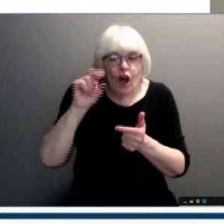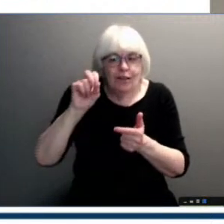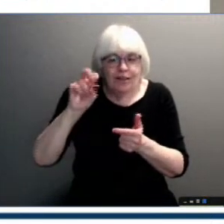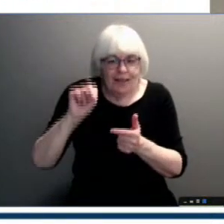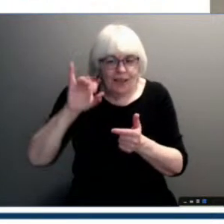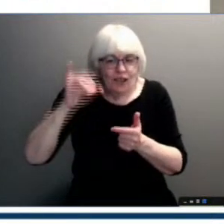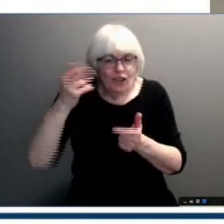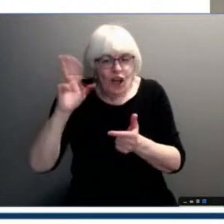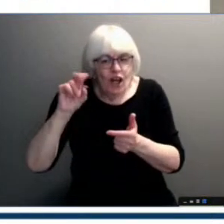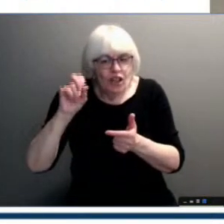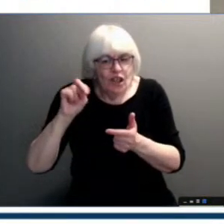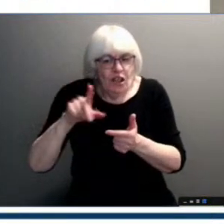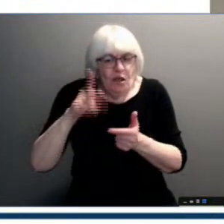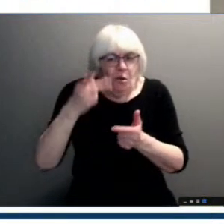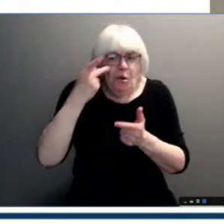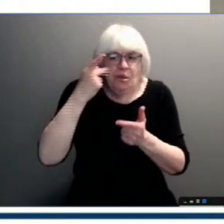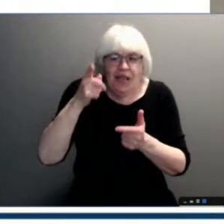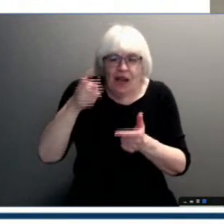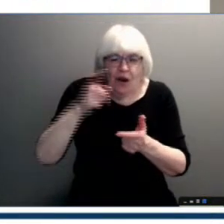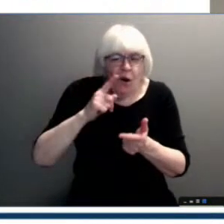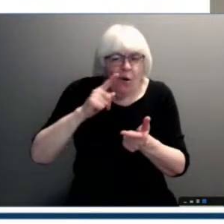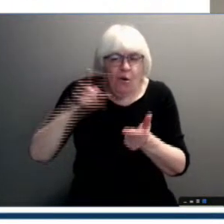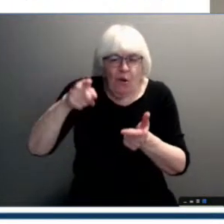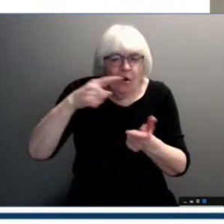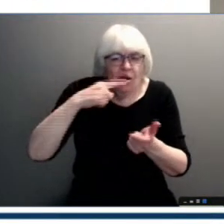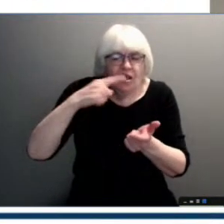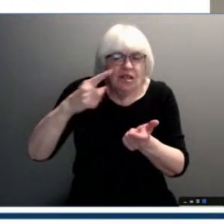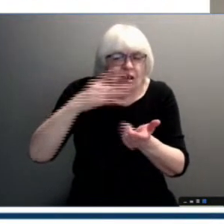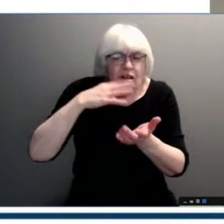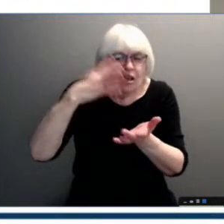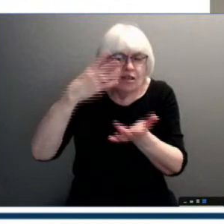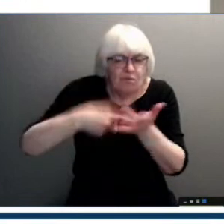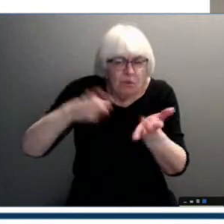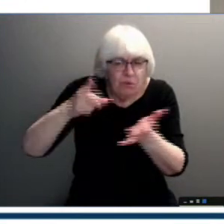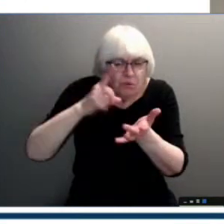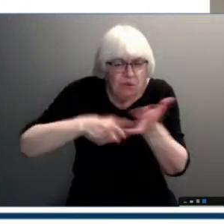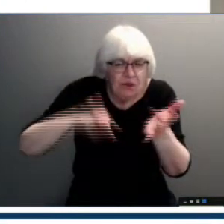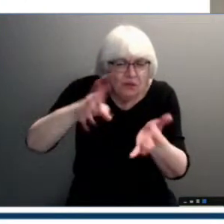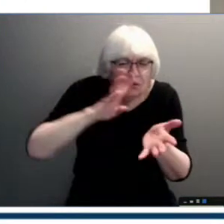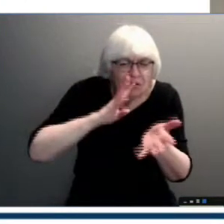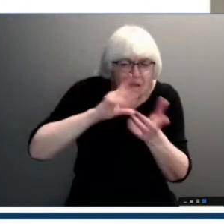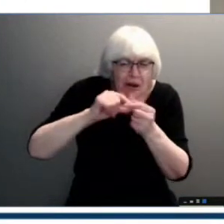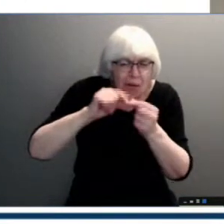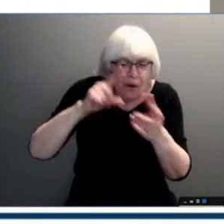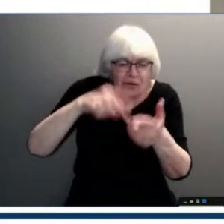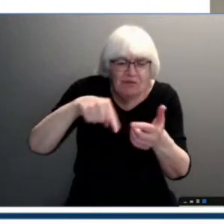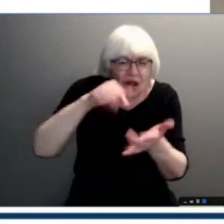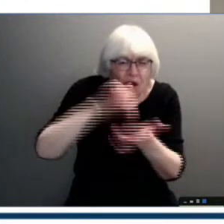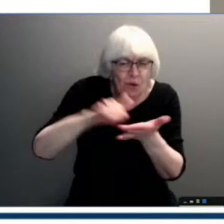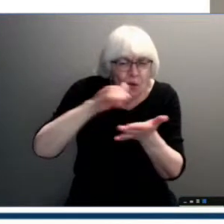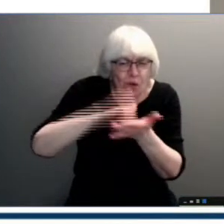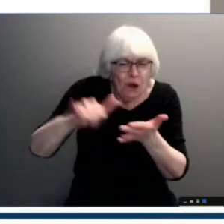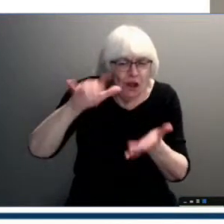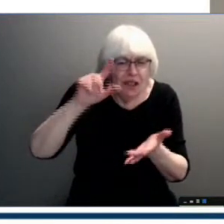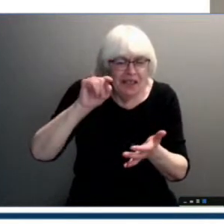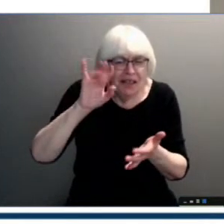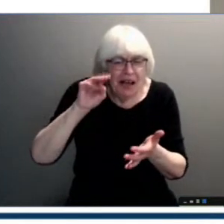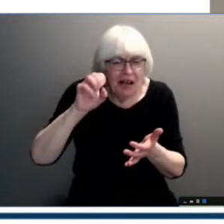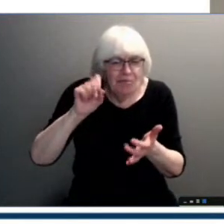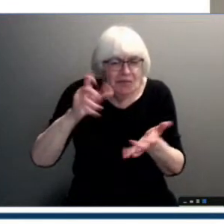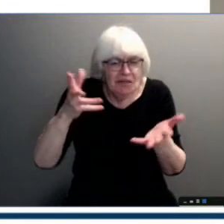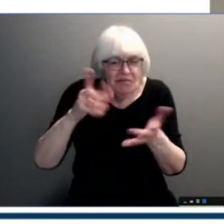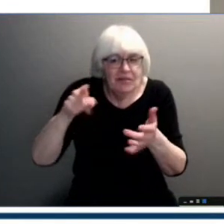only had a viral vector vaccine. And the majority, we have some, but the majority of Nova